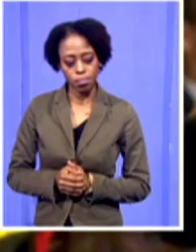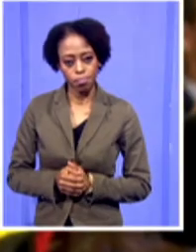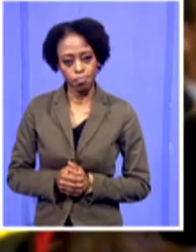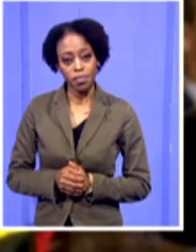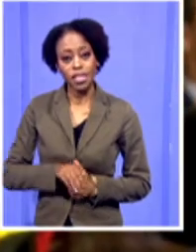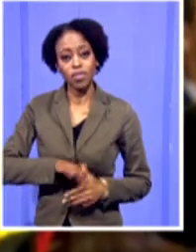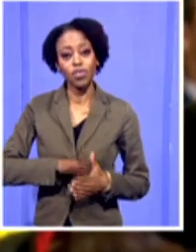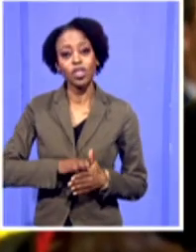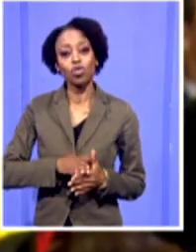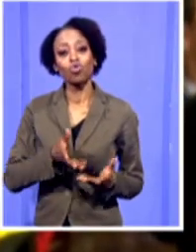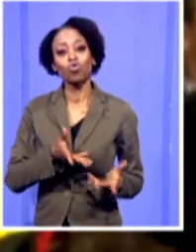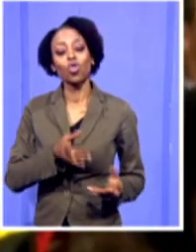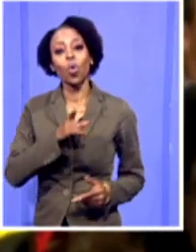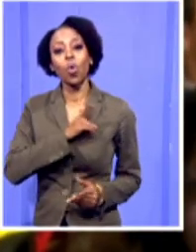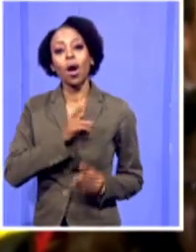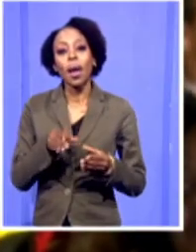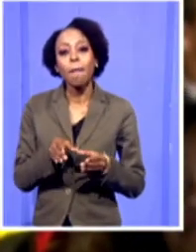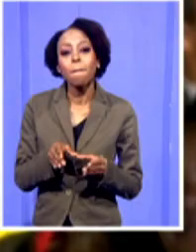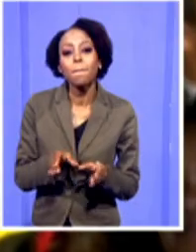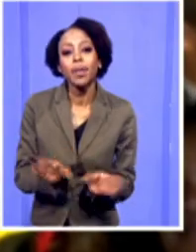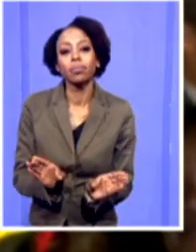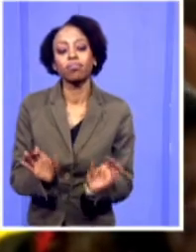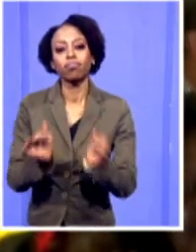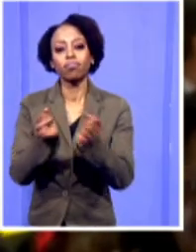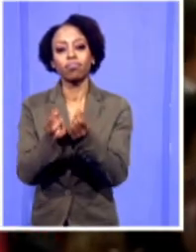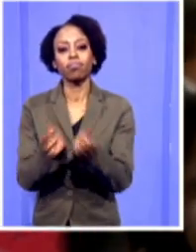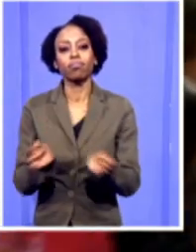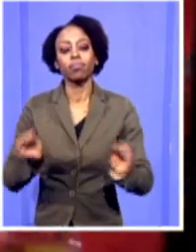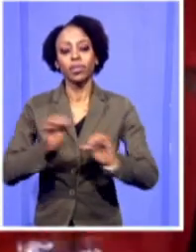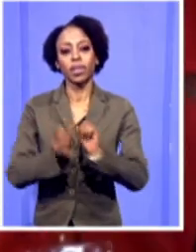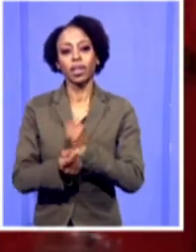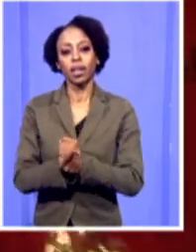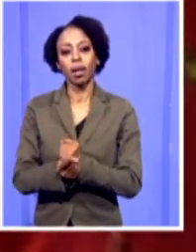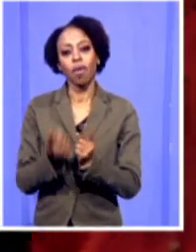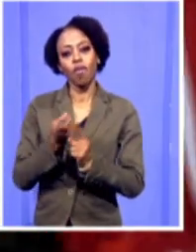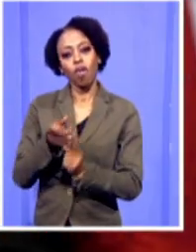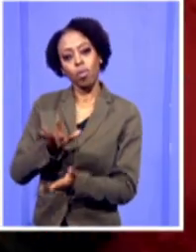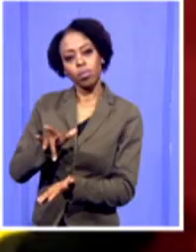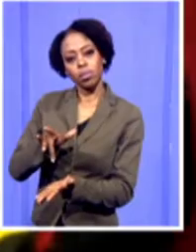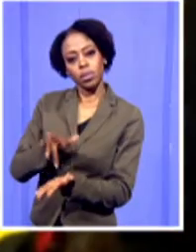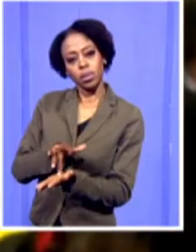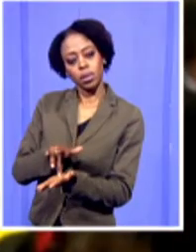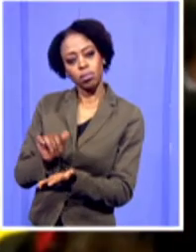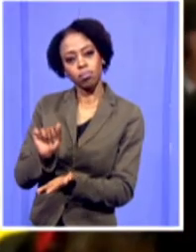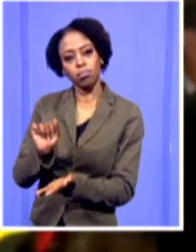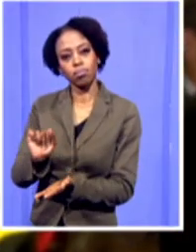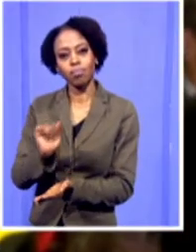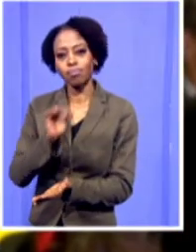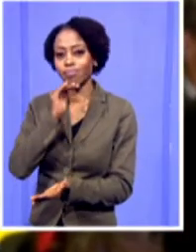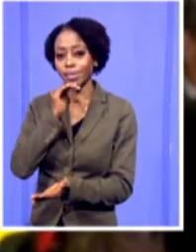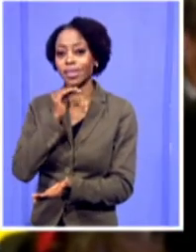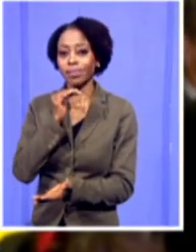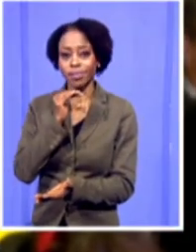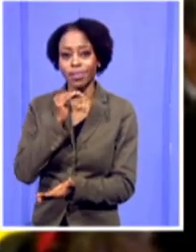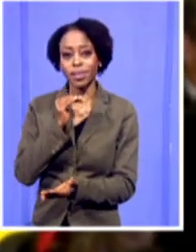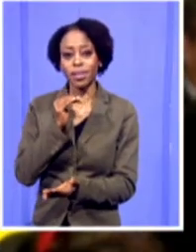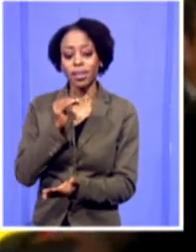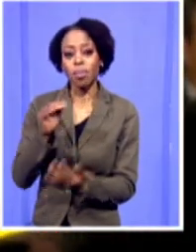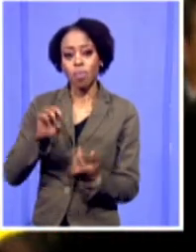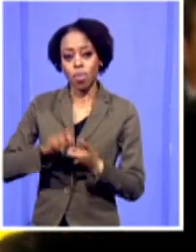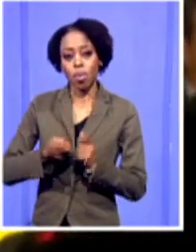Because if we are going to split our democracy from its center, we are going to have anarchy.